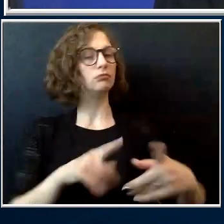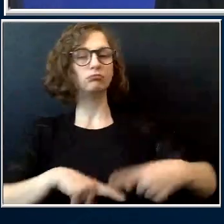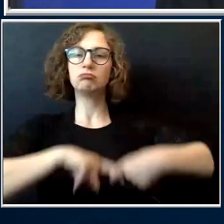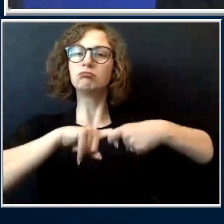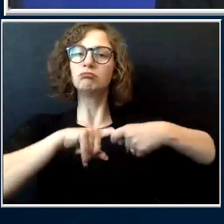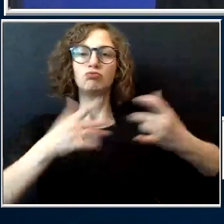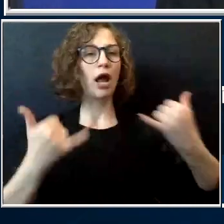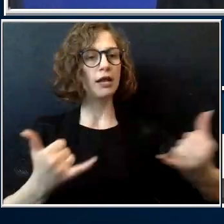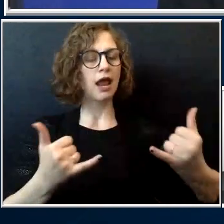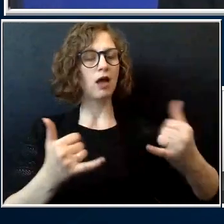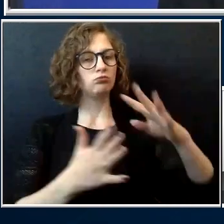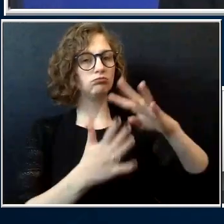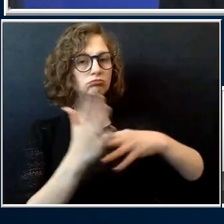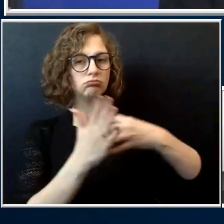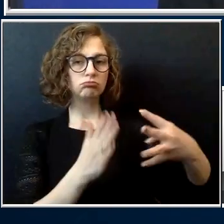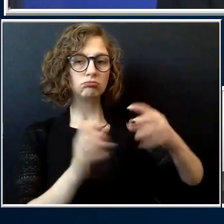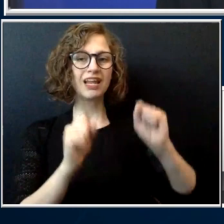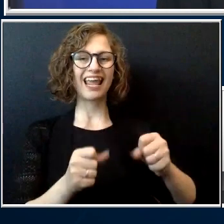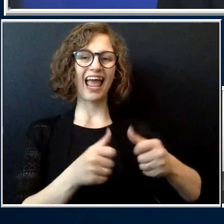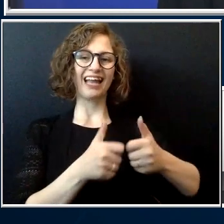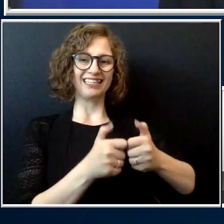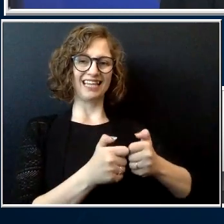the word mammo to